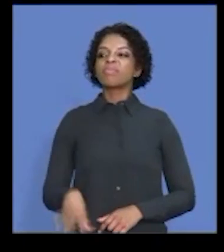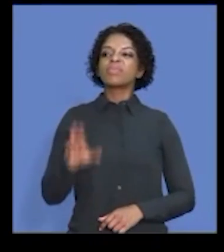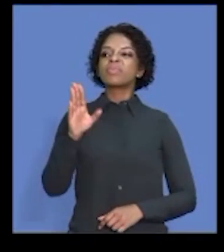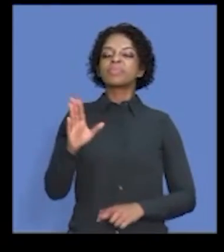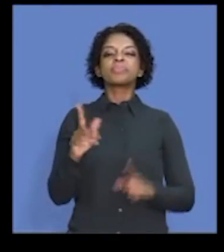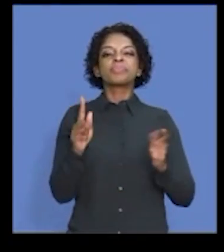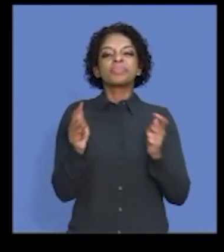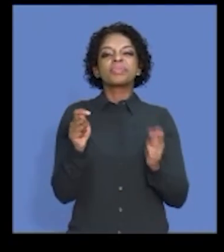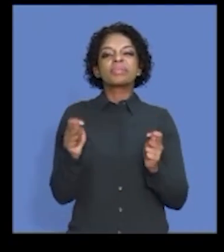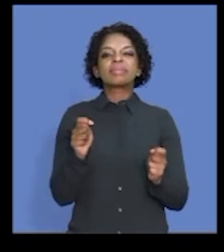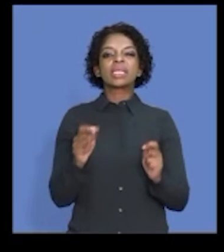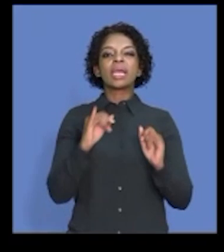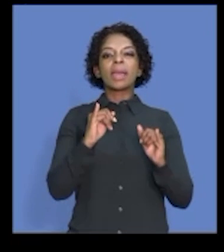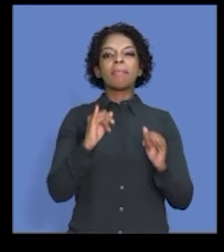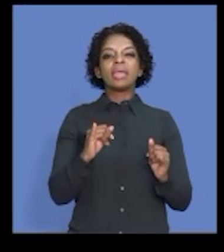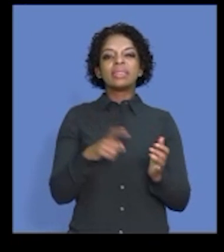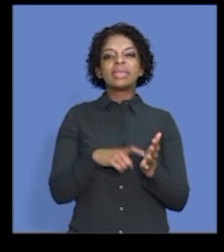debts to